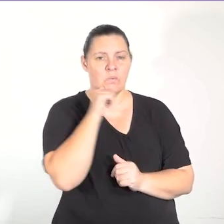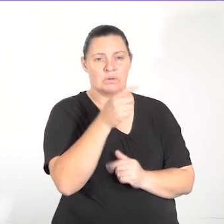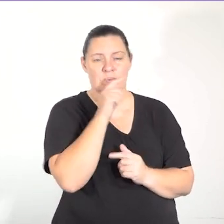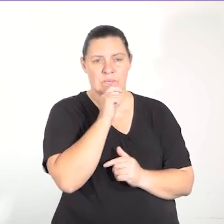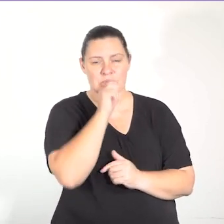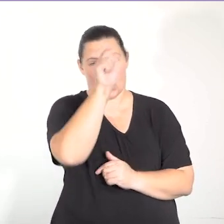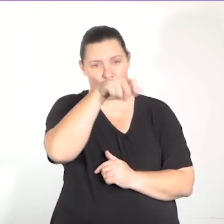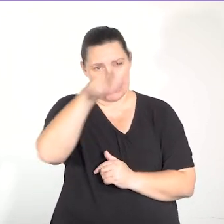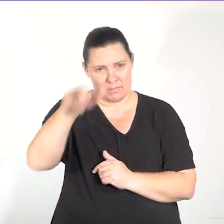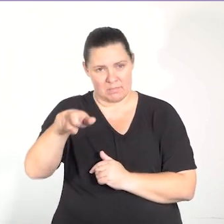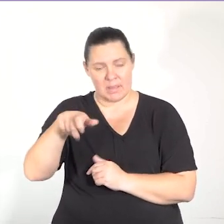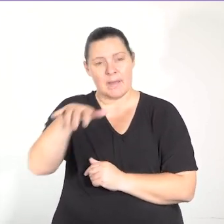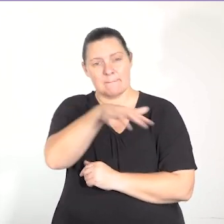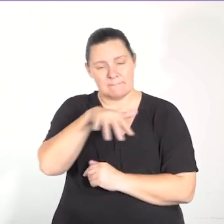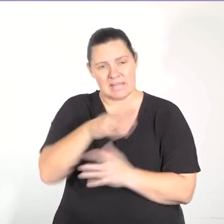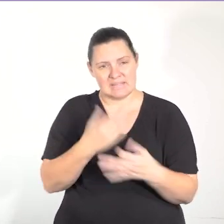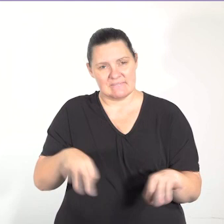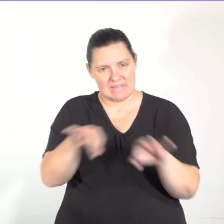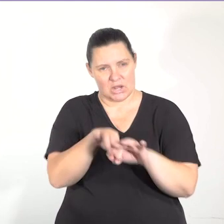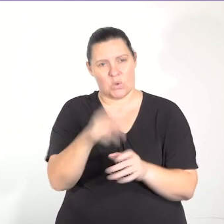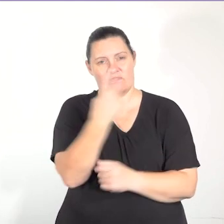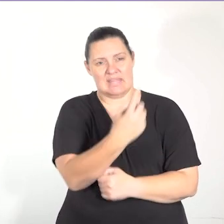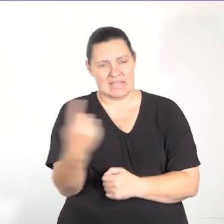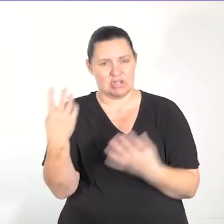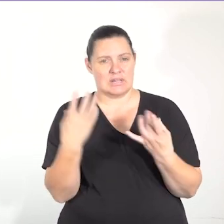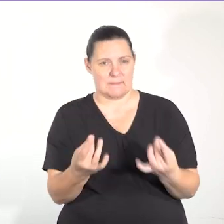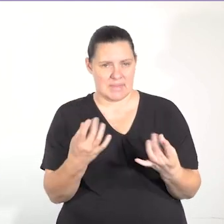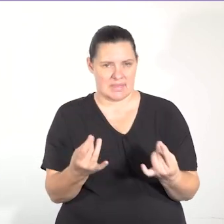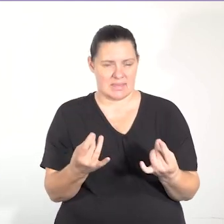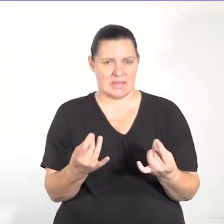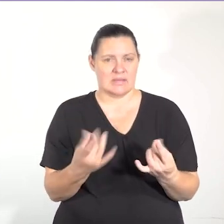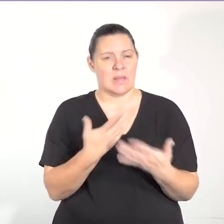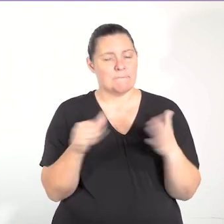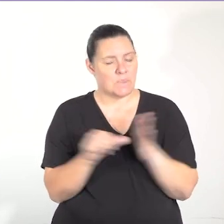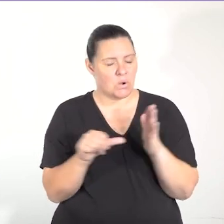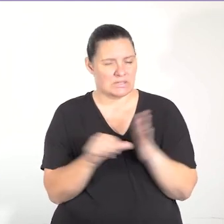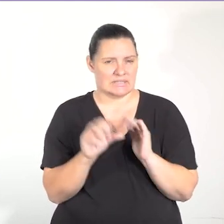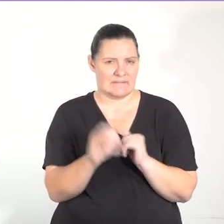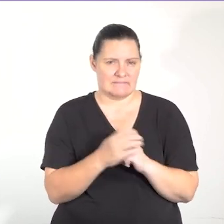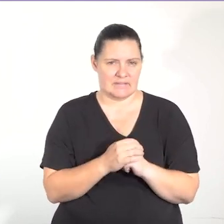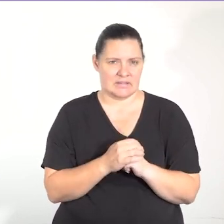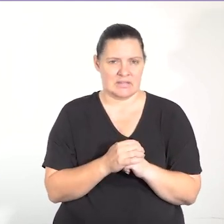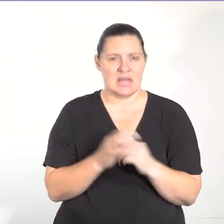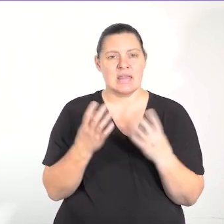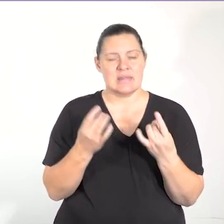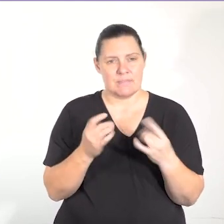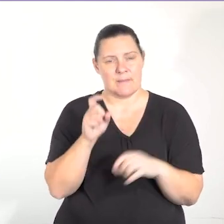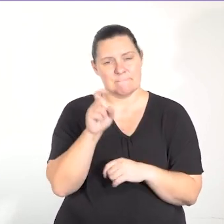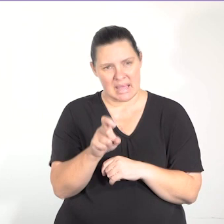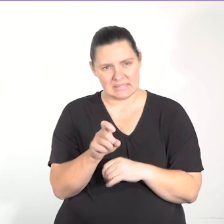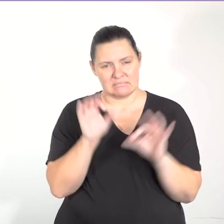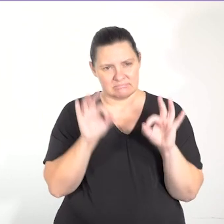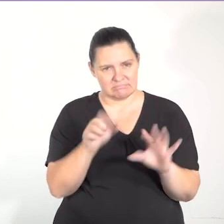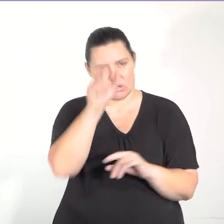When you use the column method, the place value of each number or digit is very important. The numbers